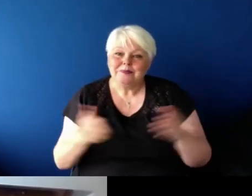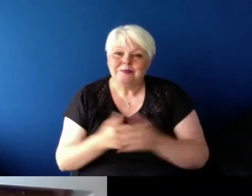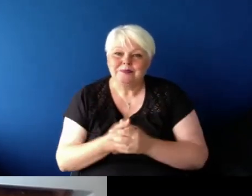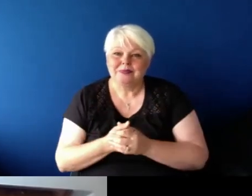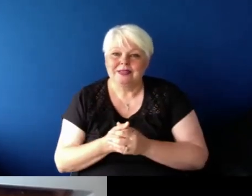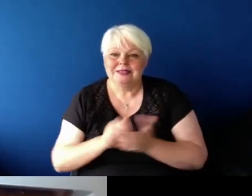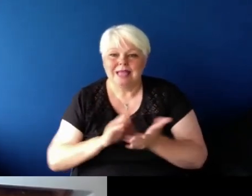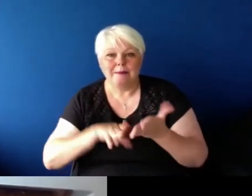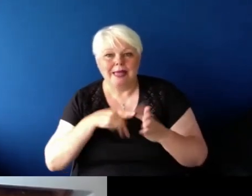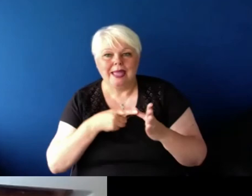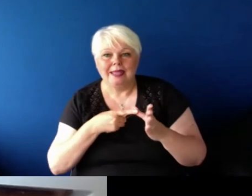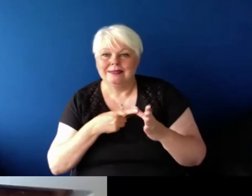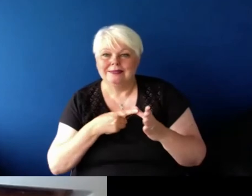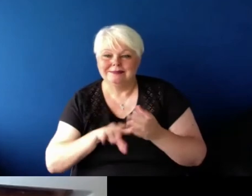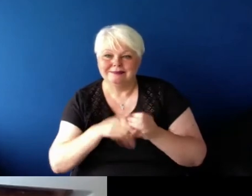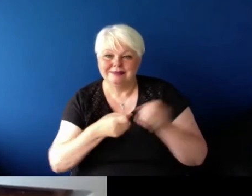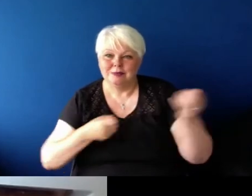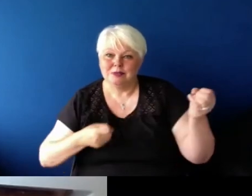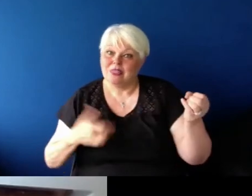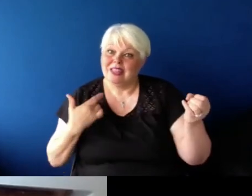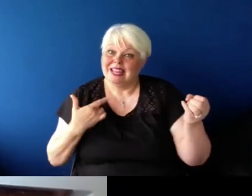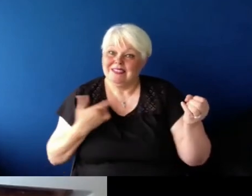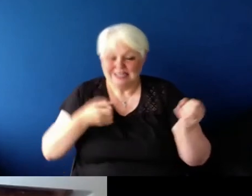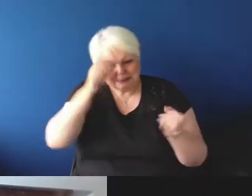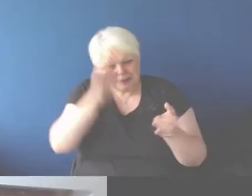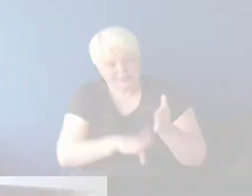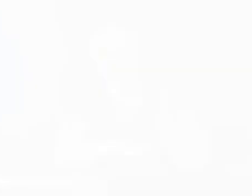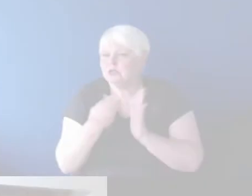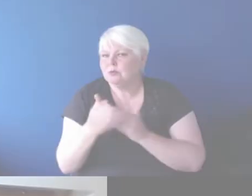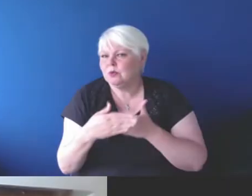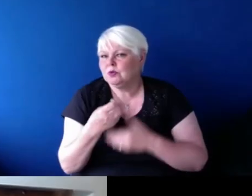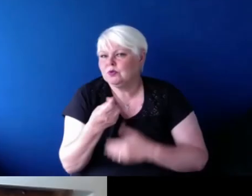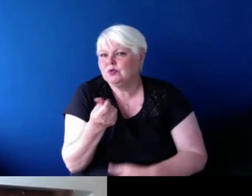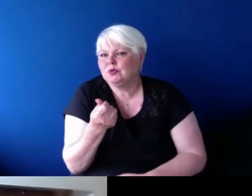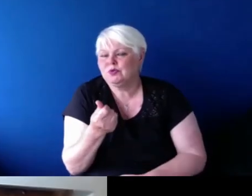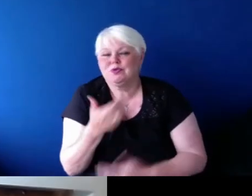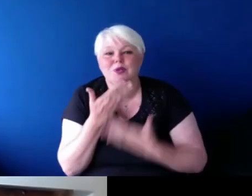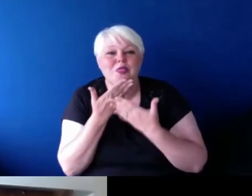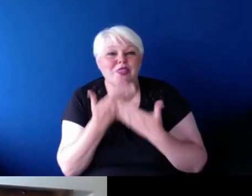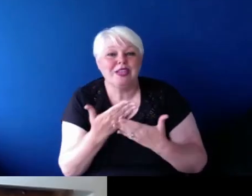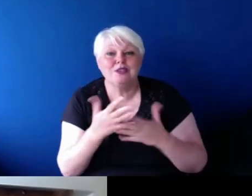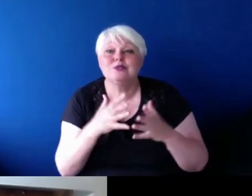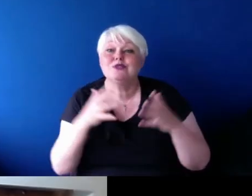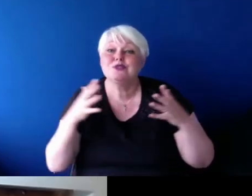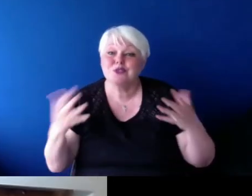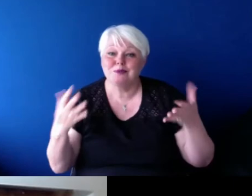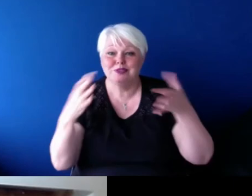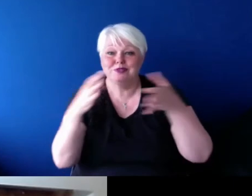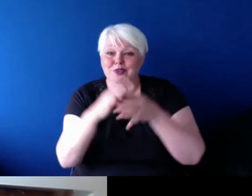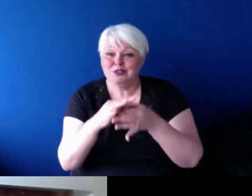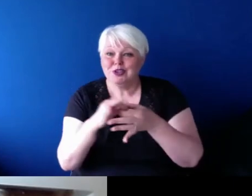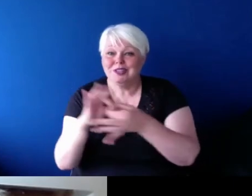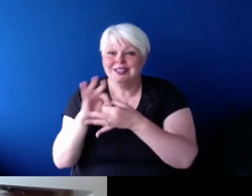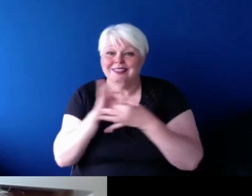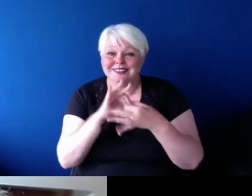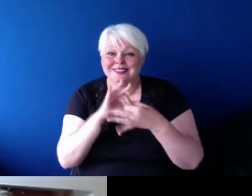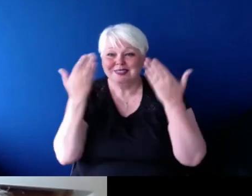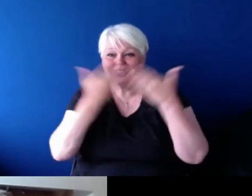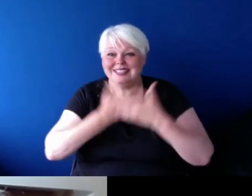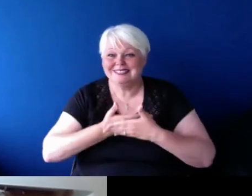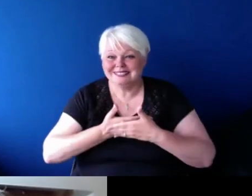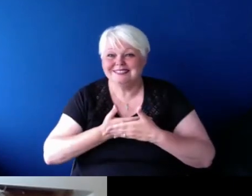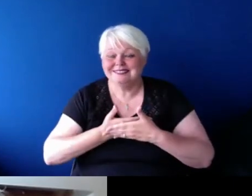Master's in Theology thesis was on the lived experience of gay men living with HIV. So thank you so much for joining us tonight. And